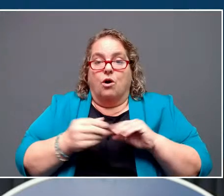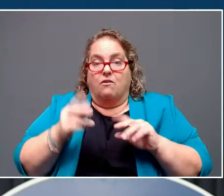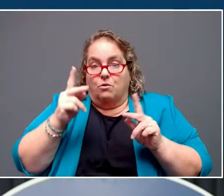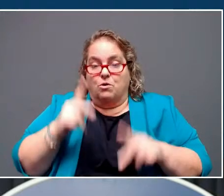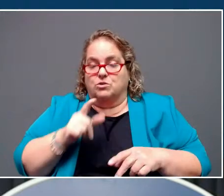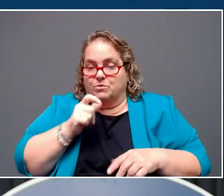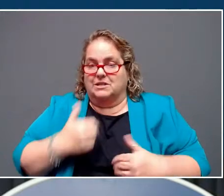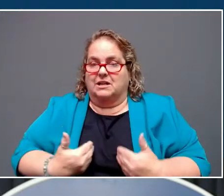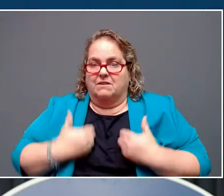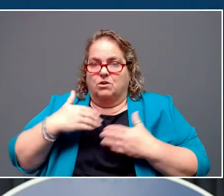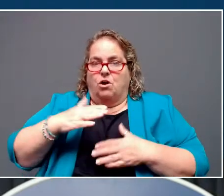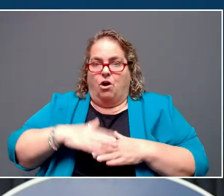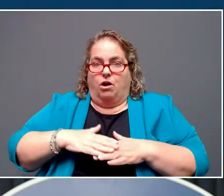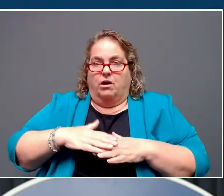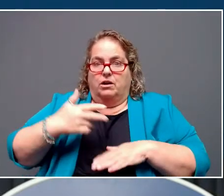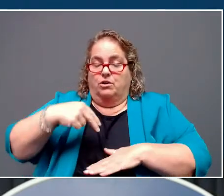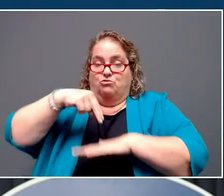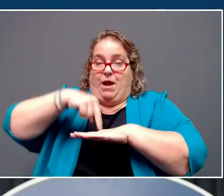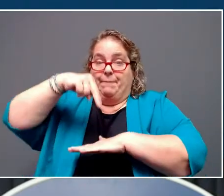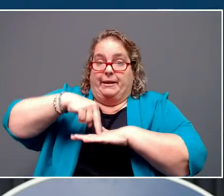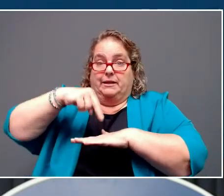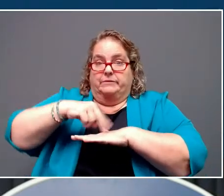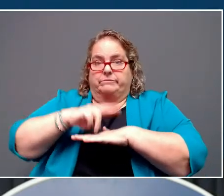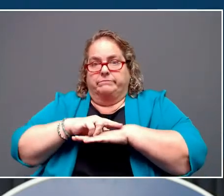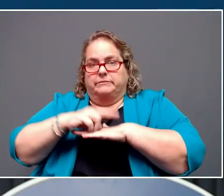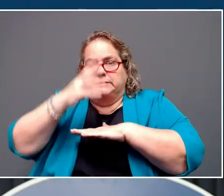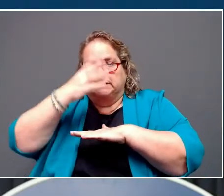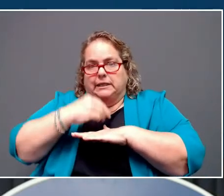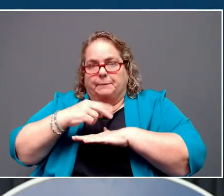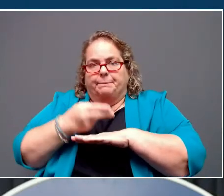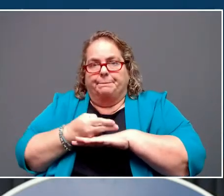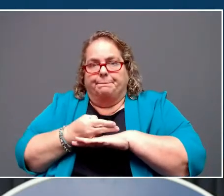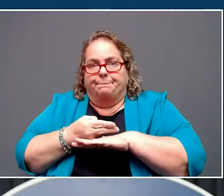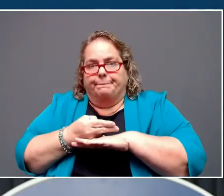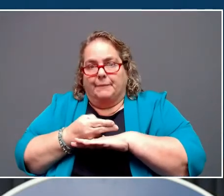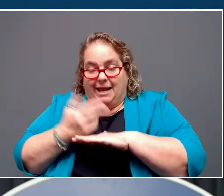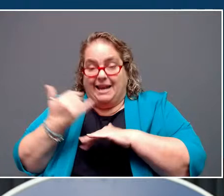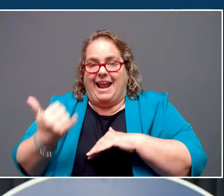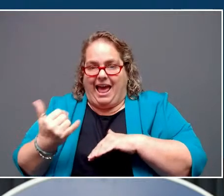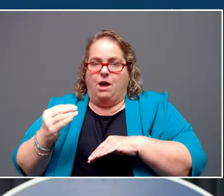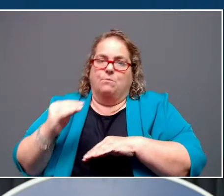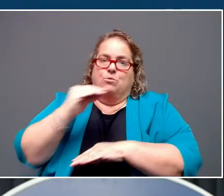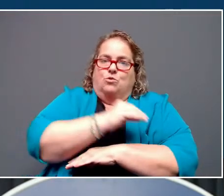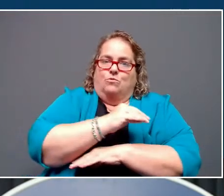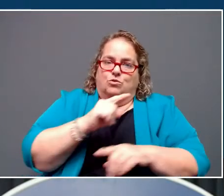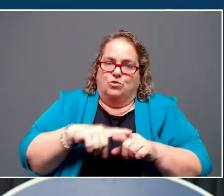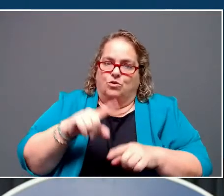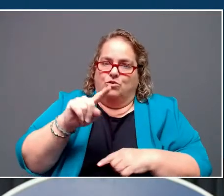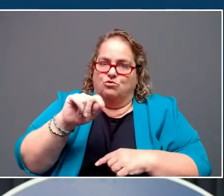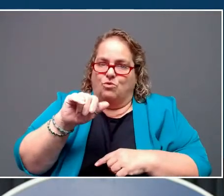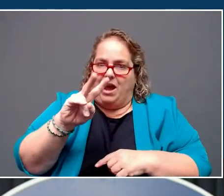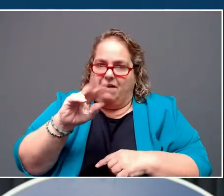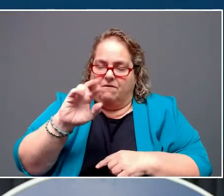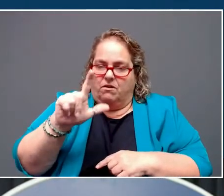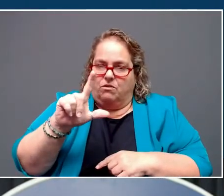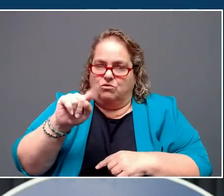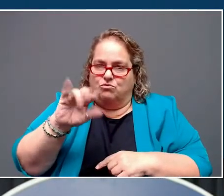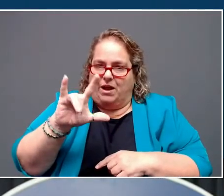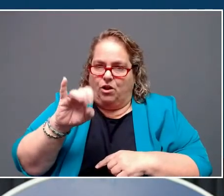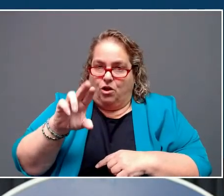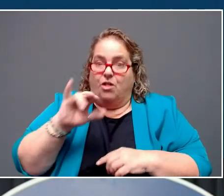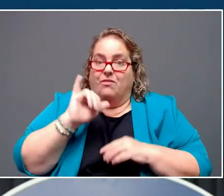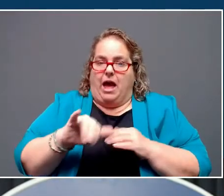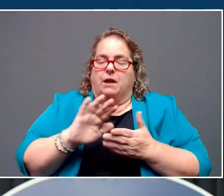trampoline, now in a travel trailer. But it is, you know, a